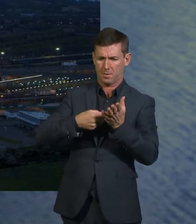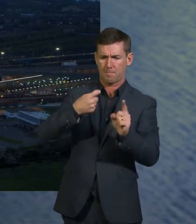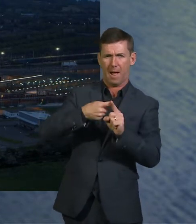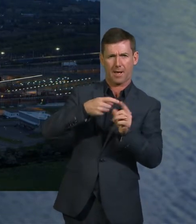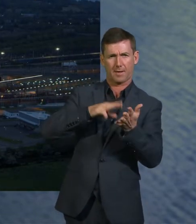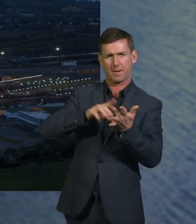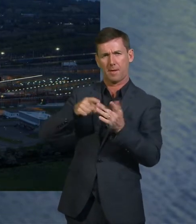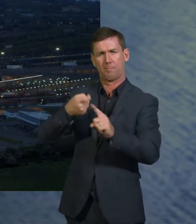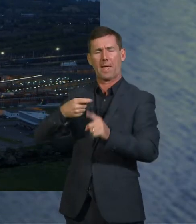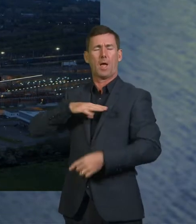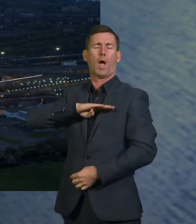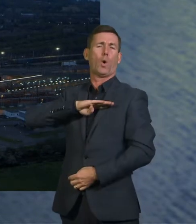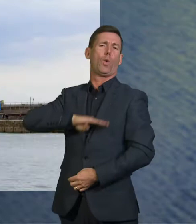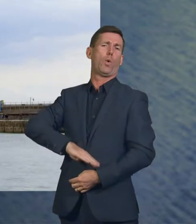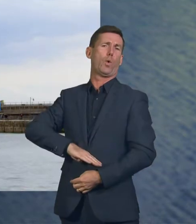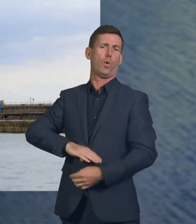easy.